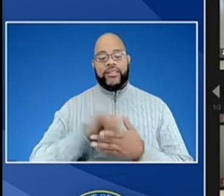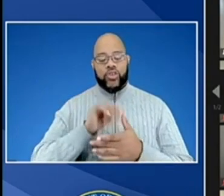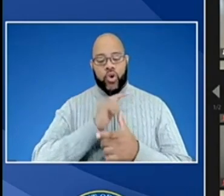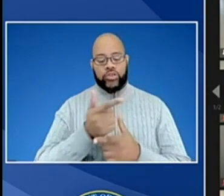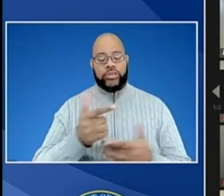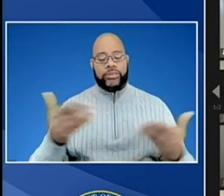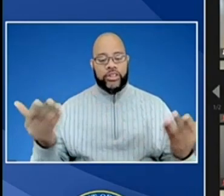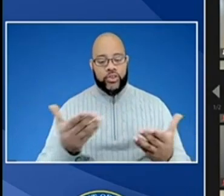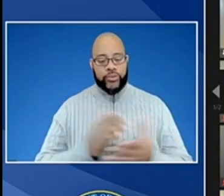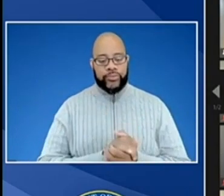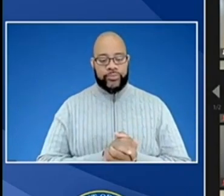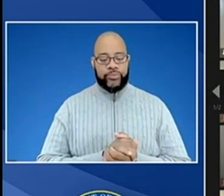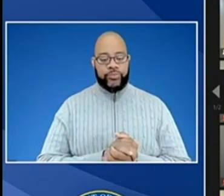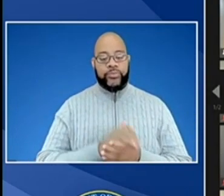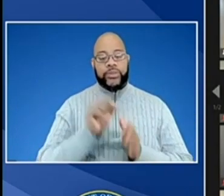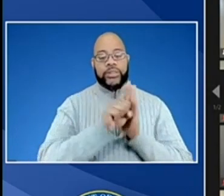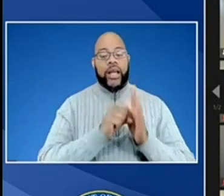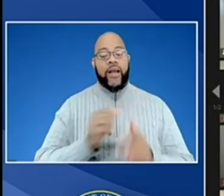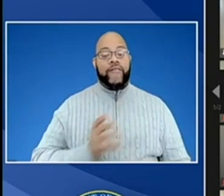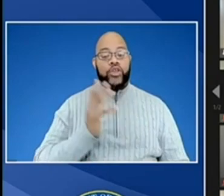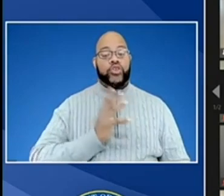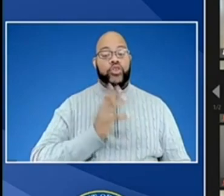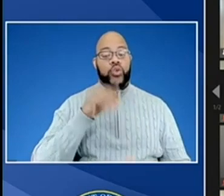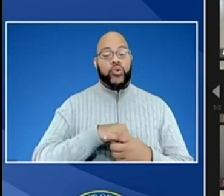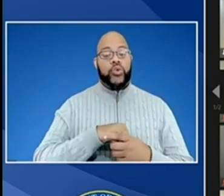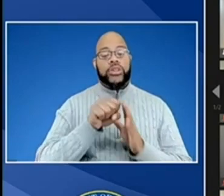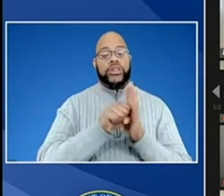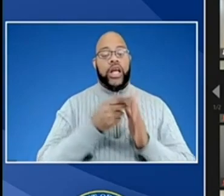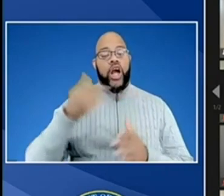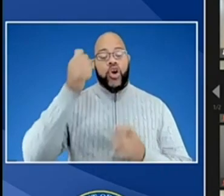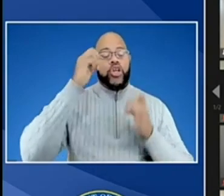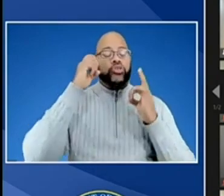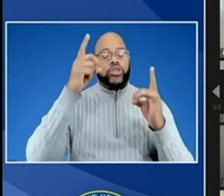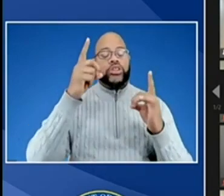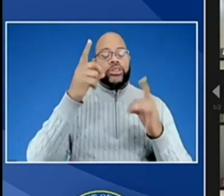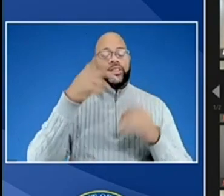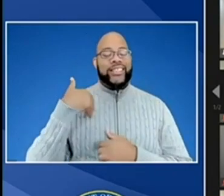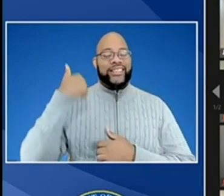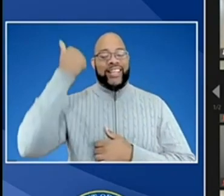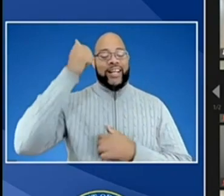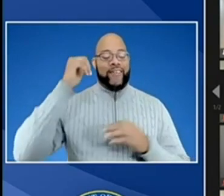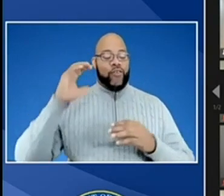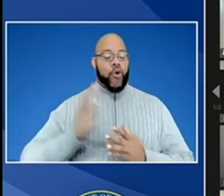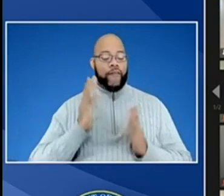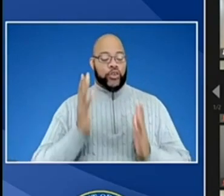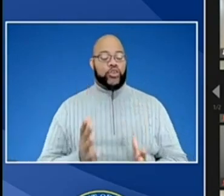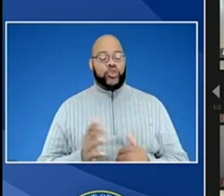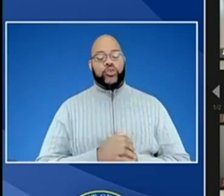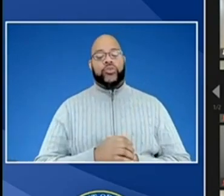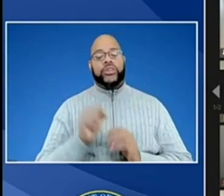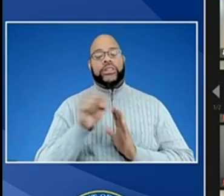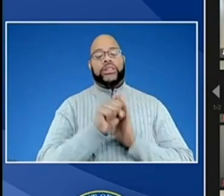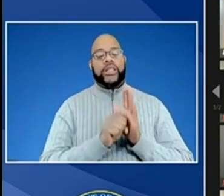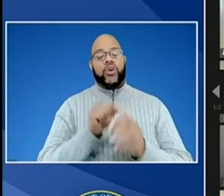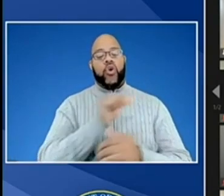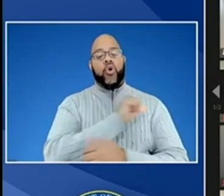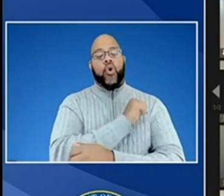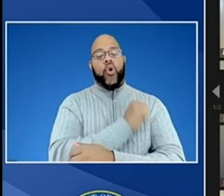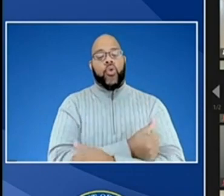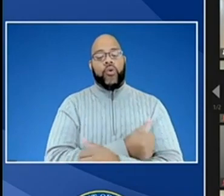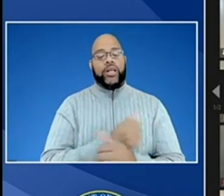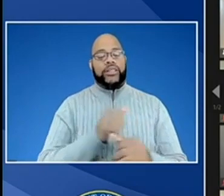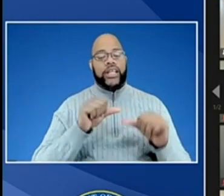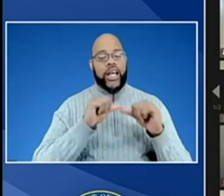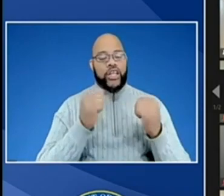Good. State officials, including state higher education executive officers, state authorizing agencies,